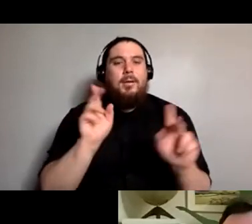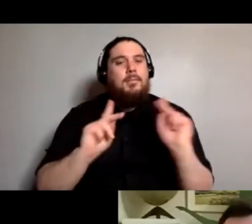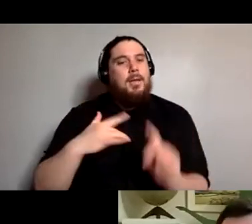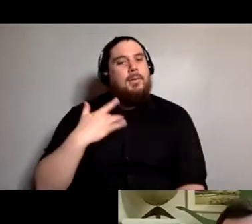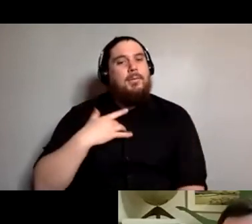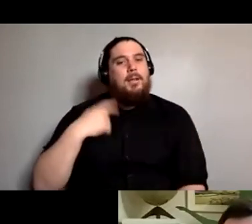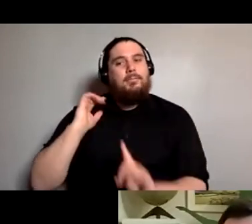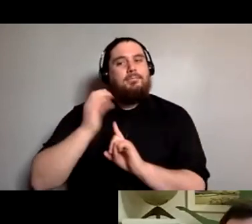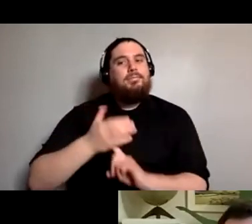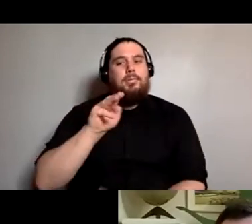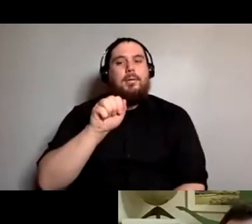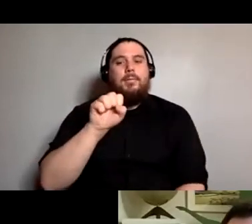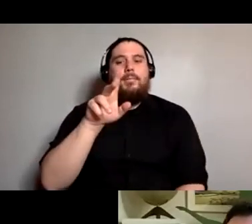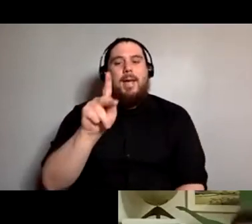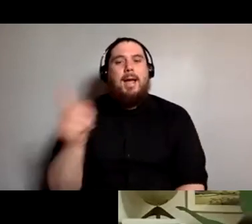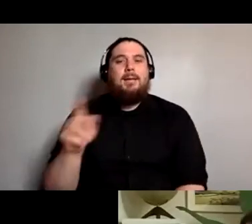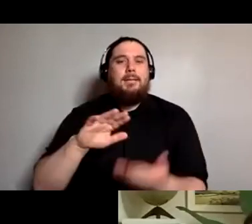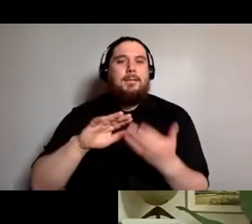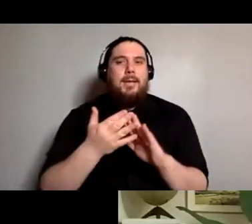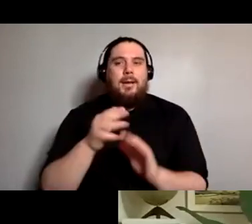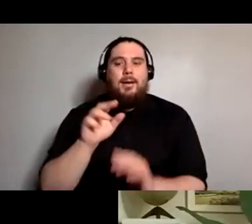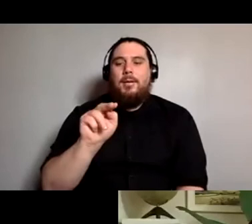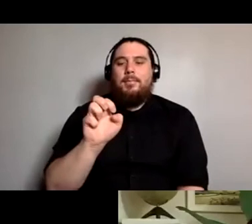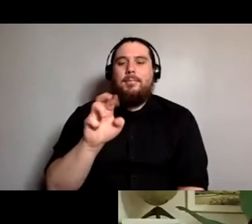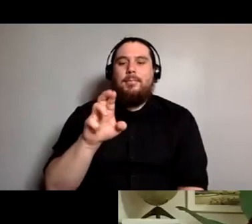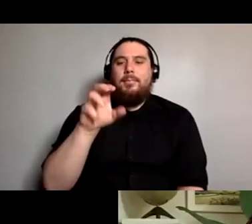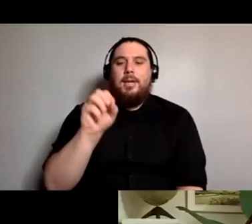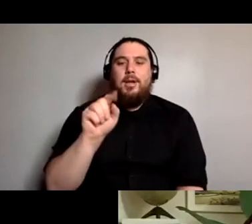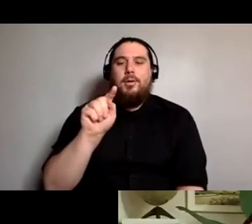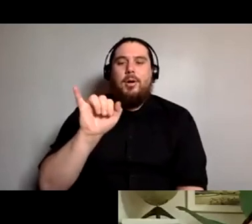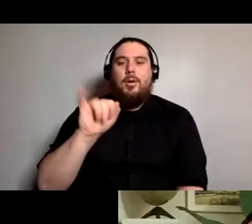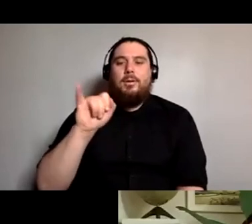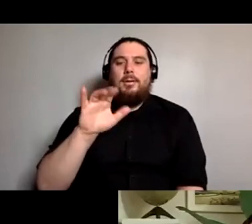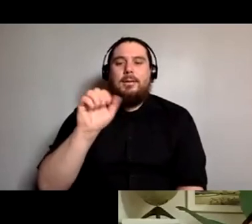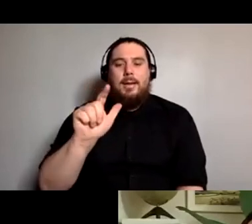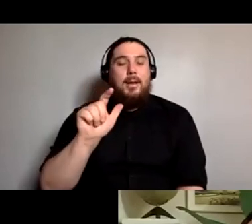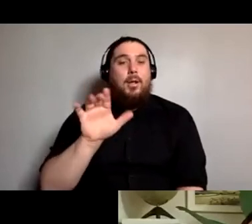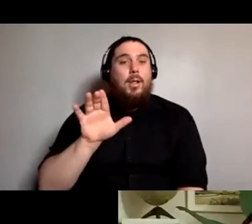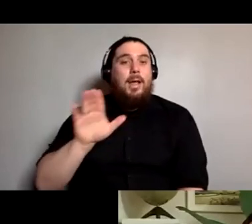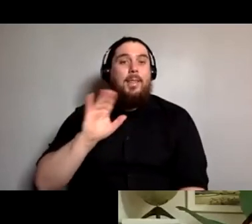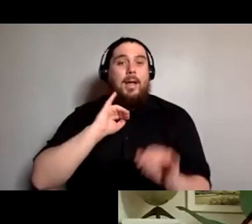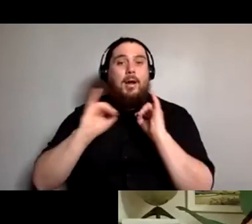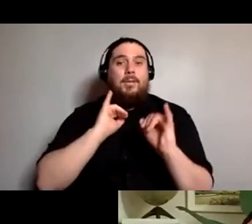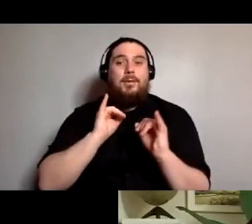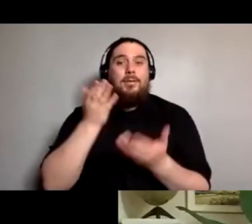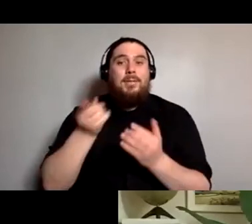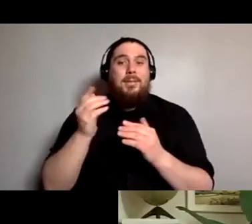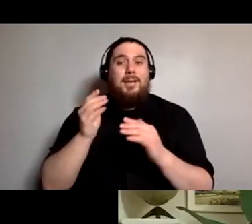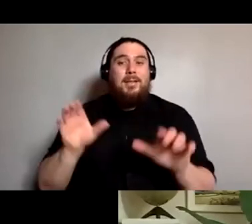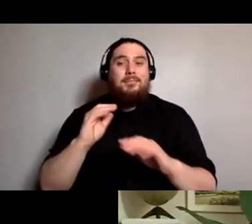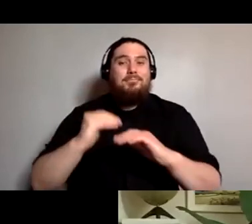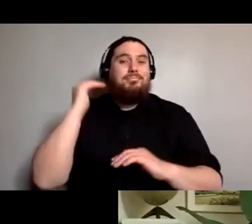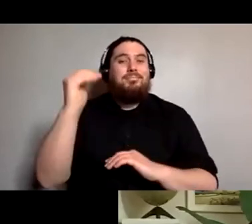through and look neurotypical in the interviews, that they may overdo it, and that the